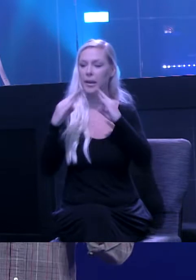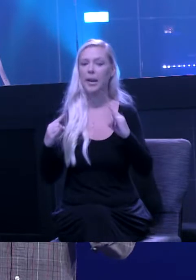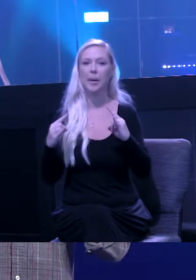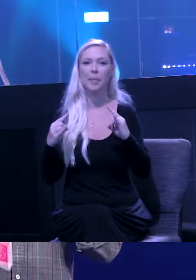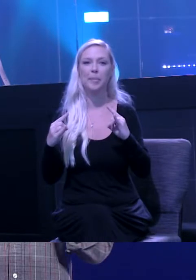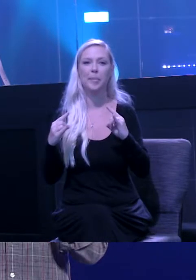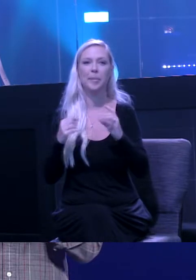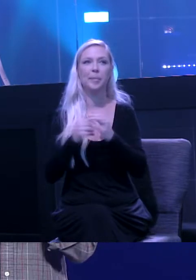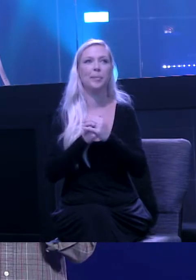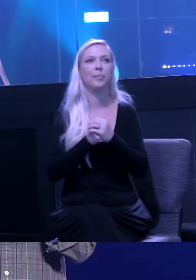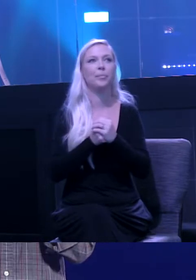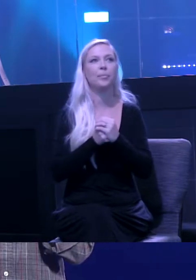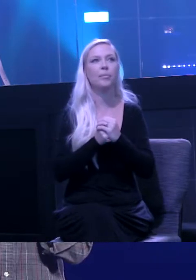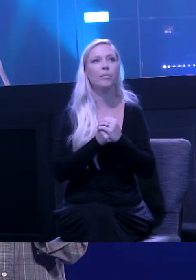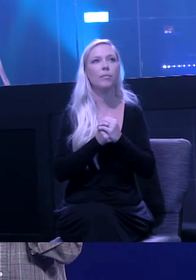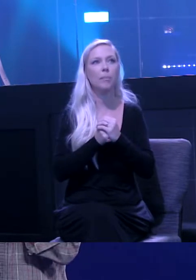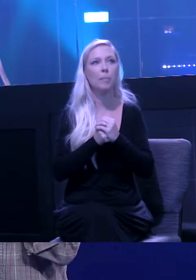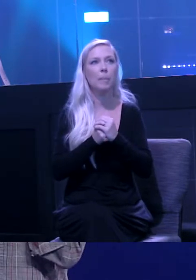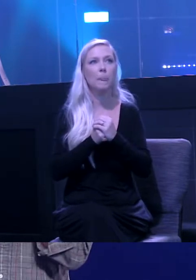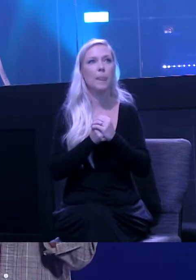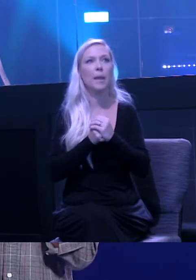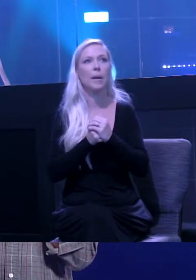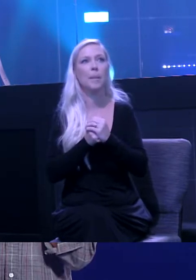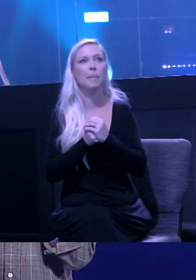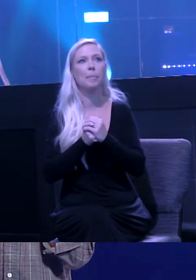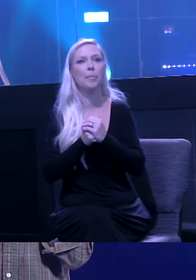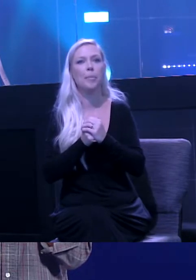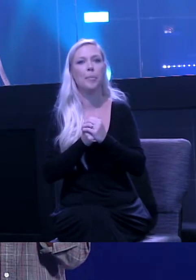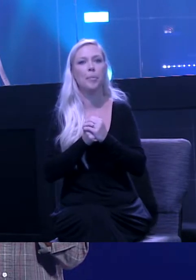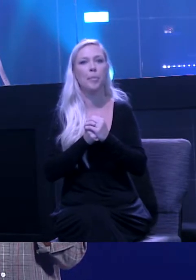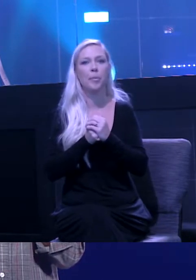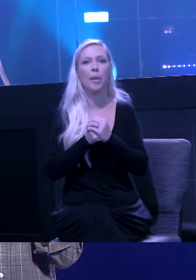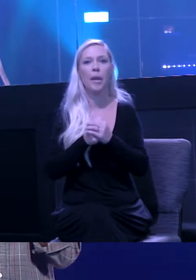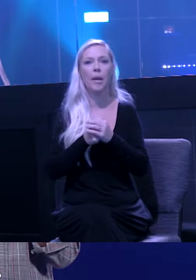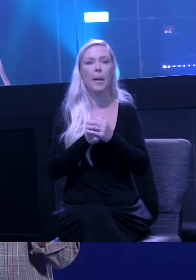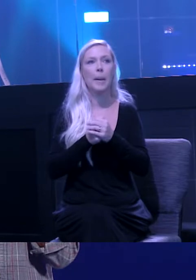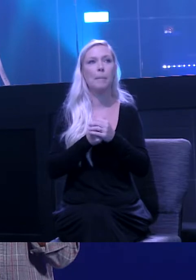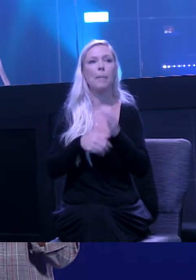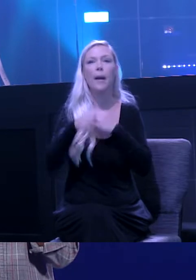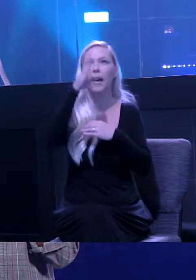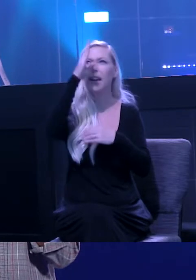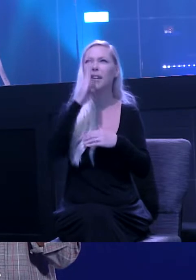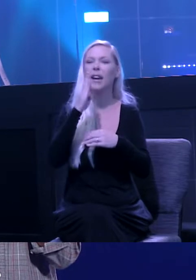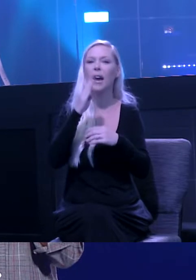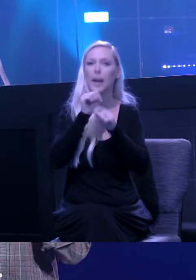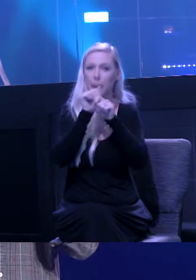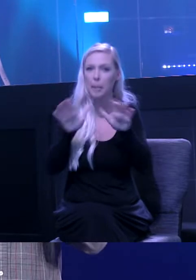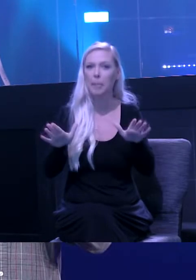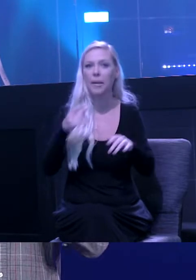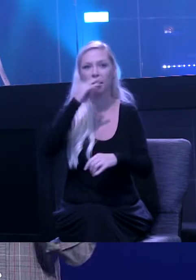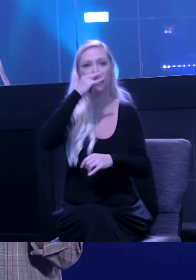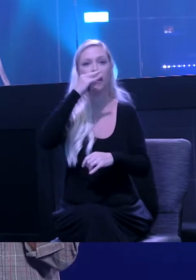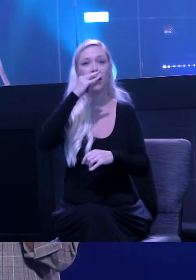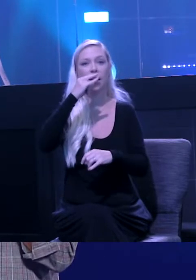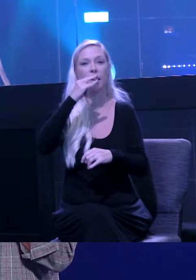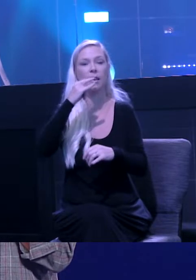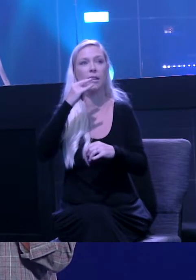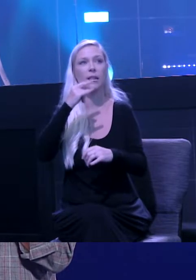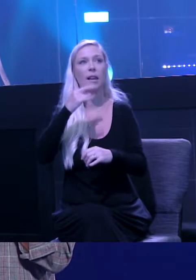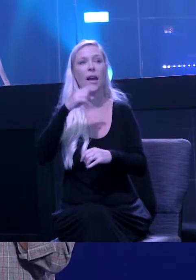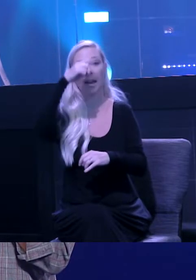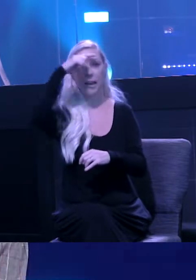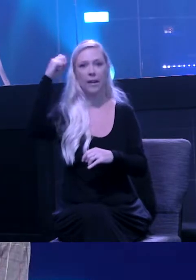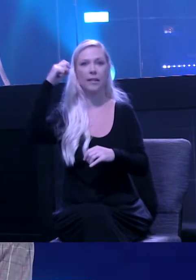your car, truck, whatever. Just give these out. See what God can do with your invitation. We hear people all the time saying they started coming to